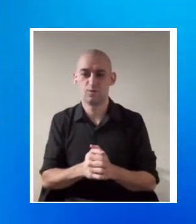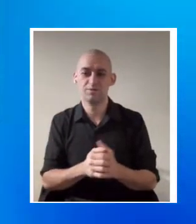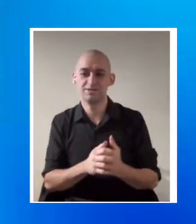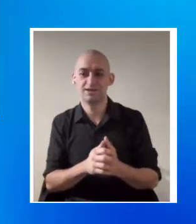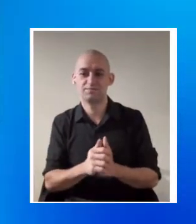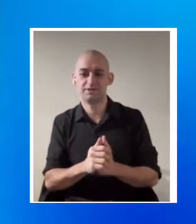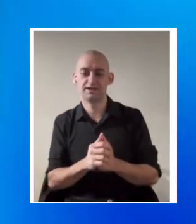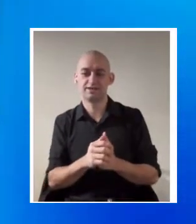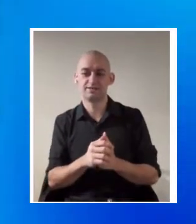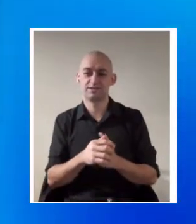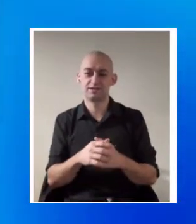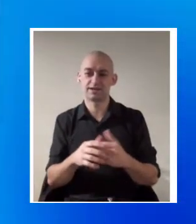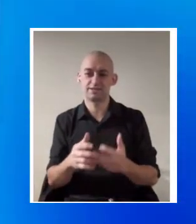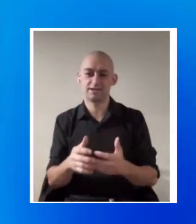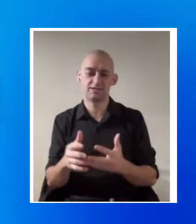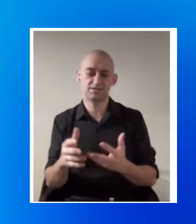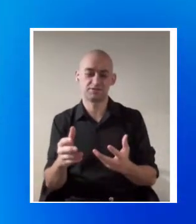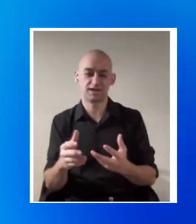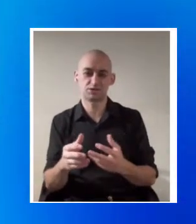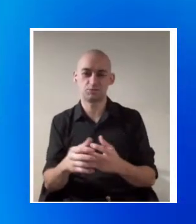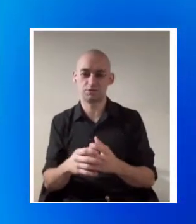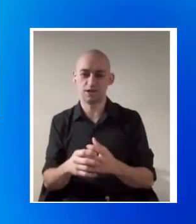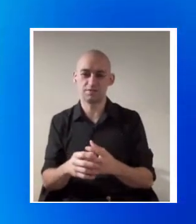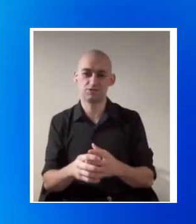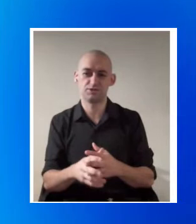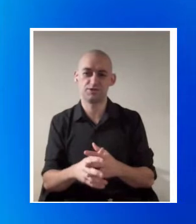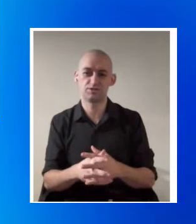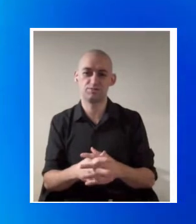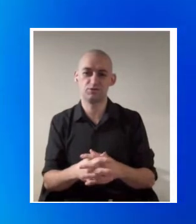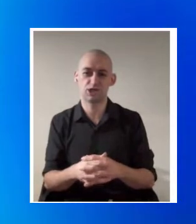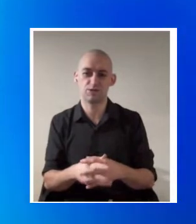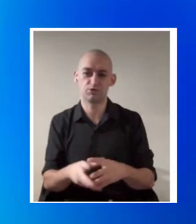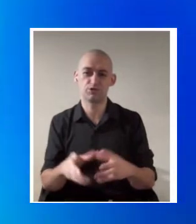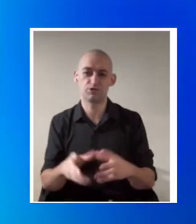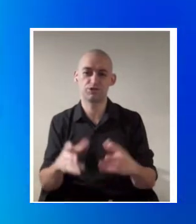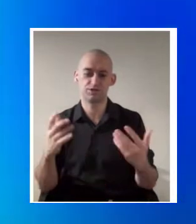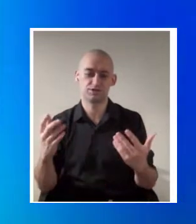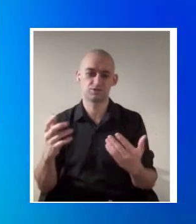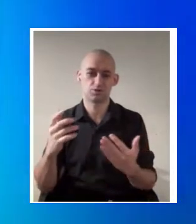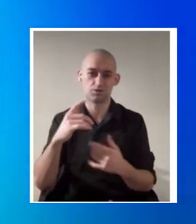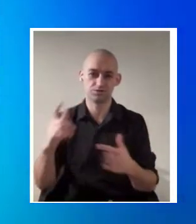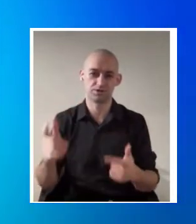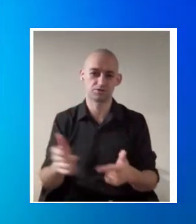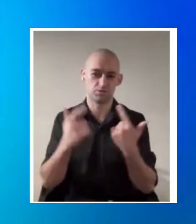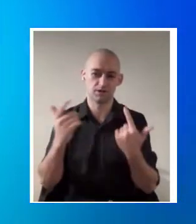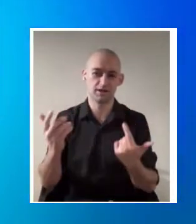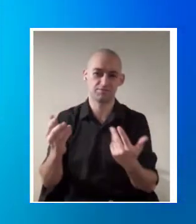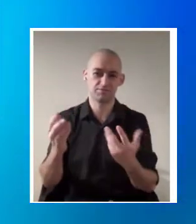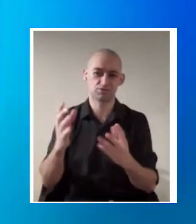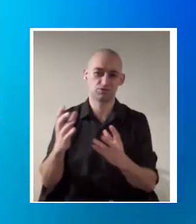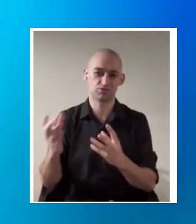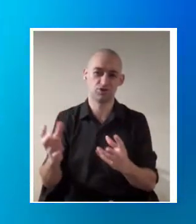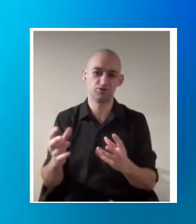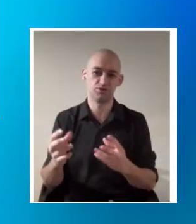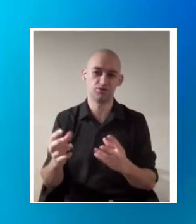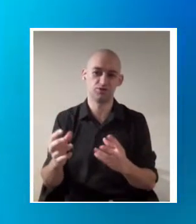the team is aware of how to communicate those results, right? Yep. Okay. Yep.